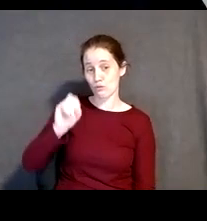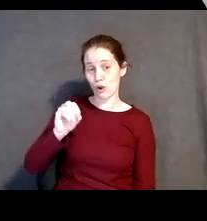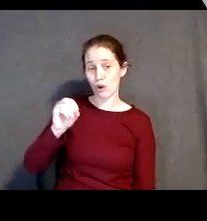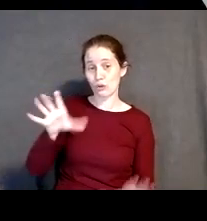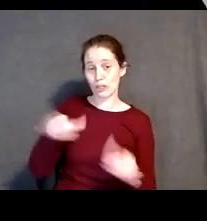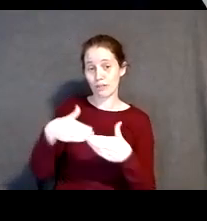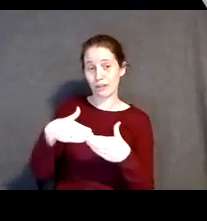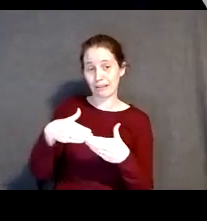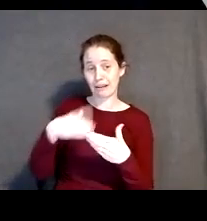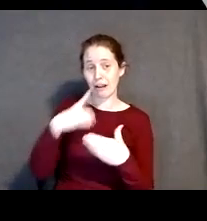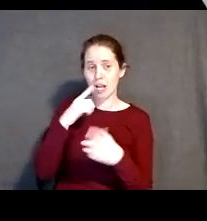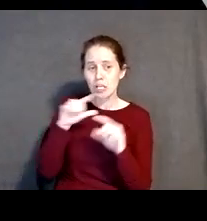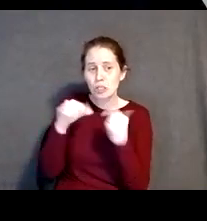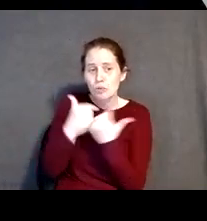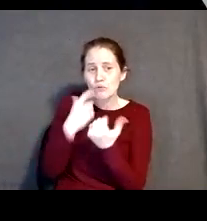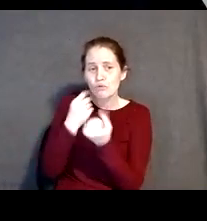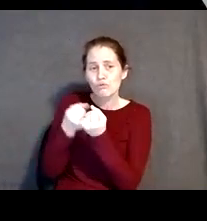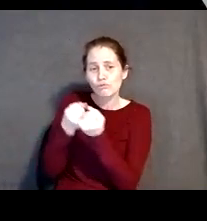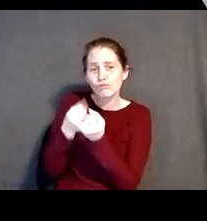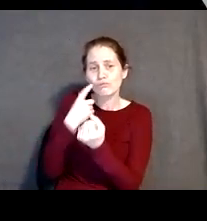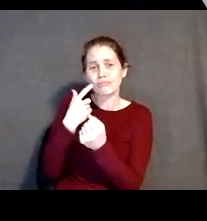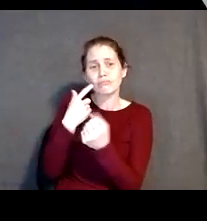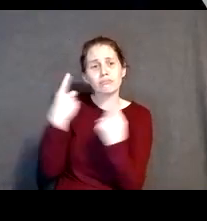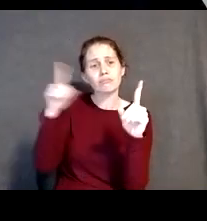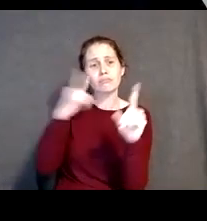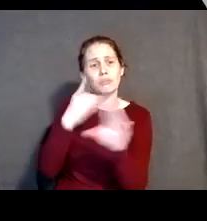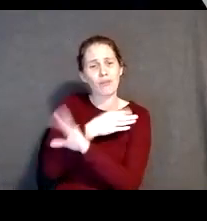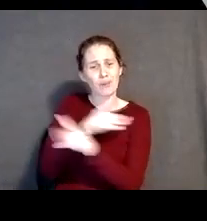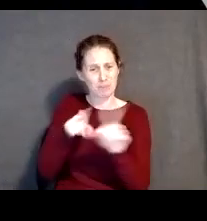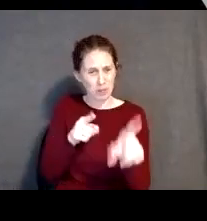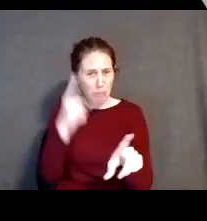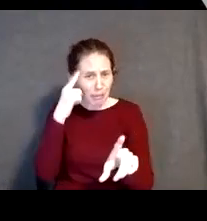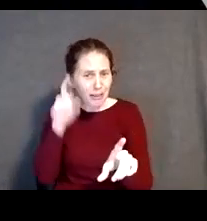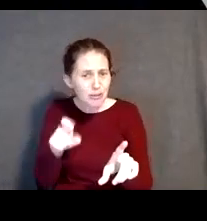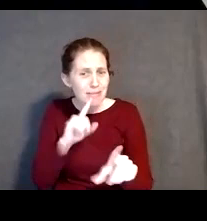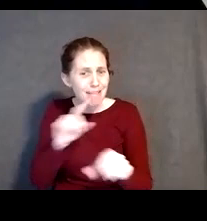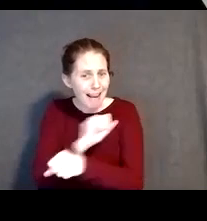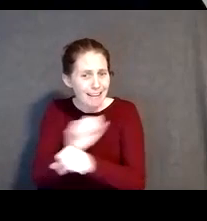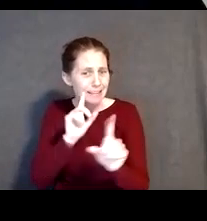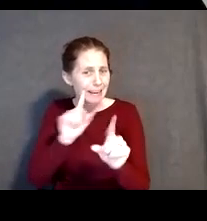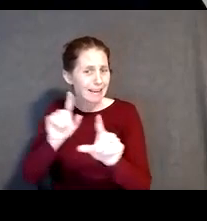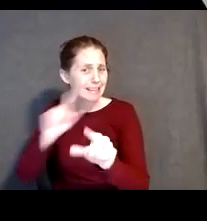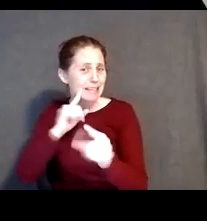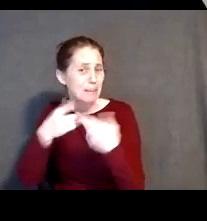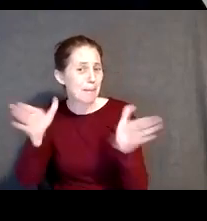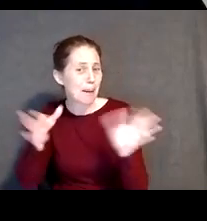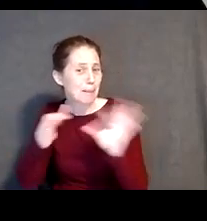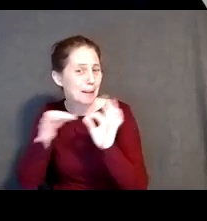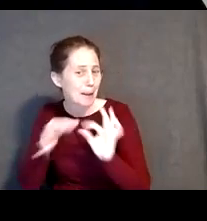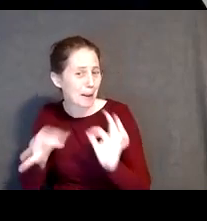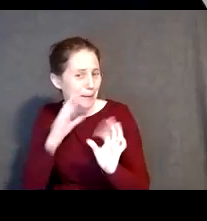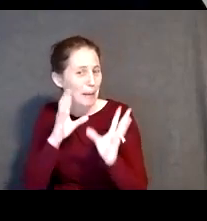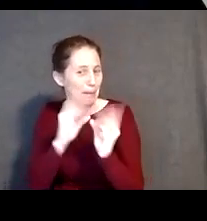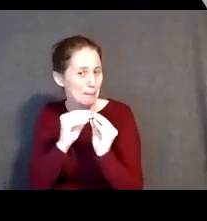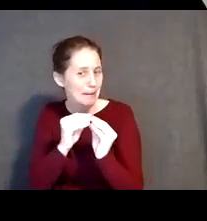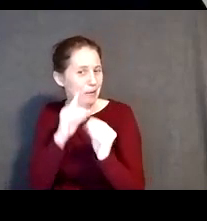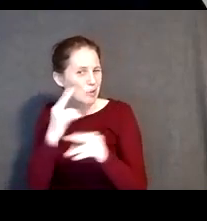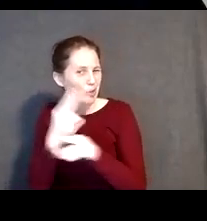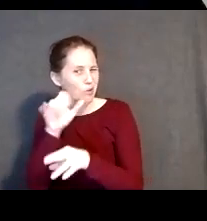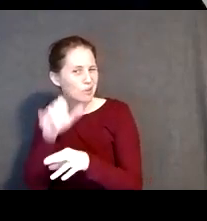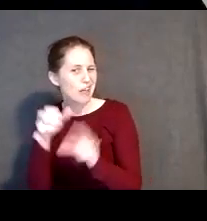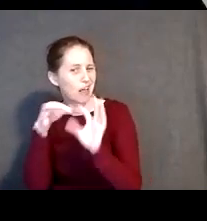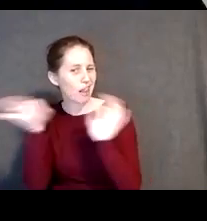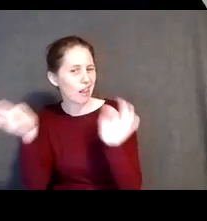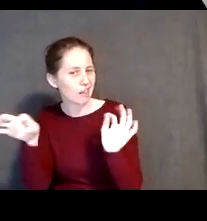small group of activists has worked for you pretty well before, but don't you think you should actually attend public comment in meetings in which you use that tired